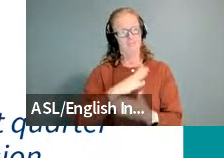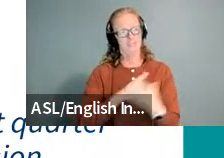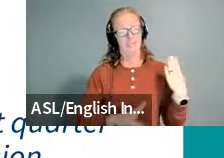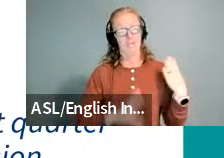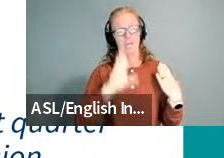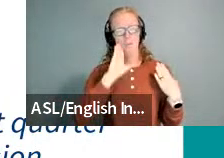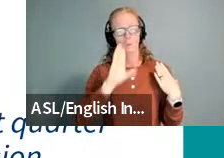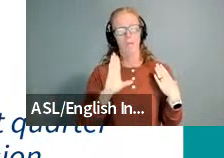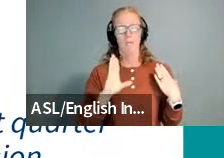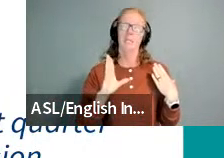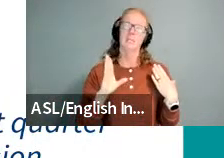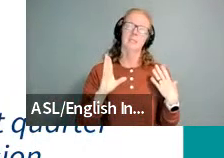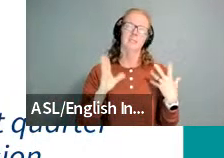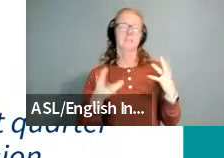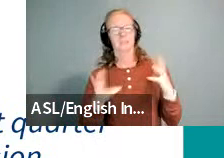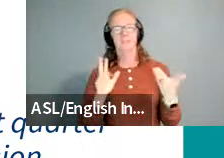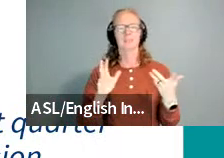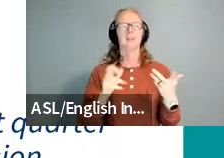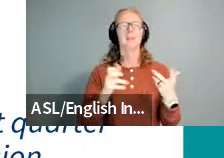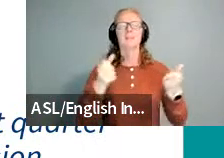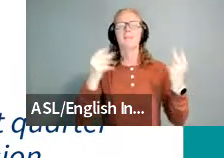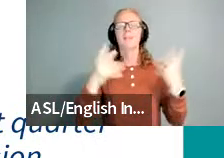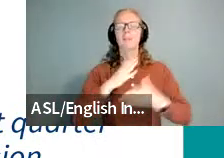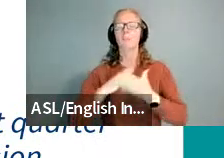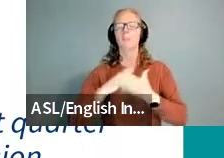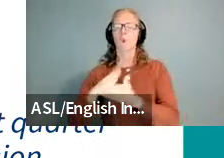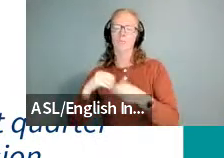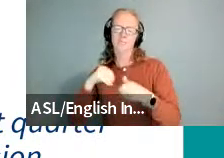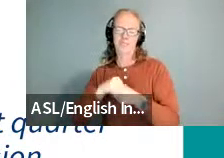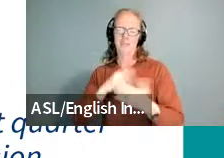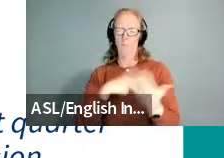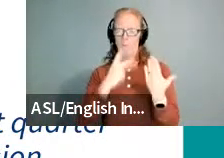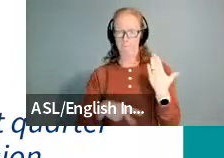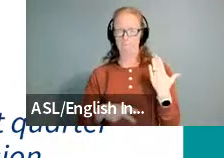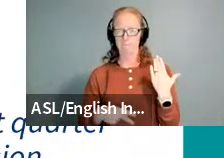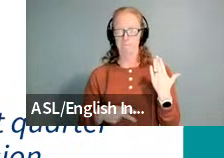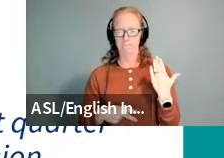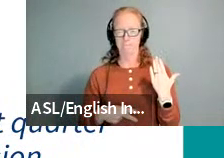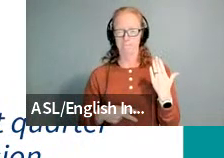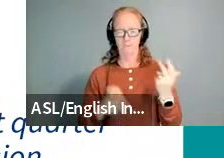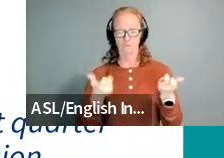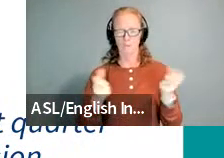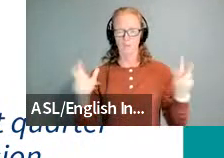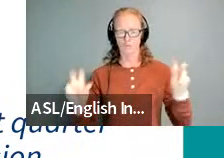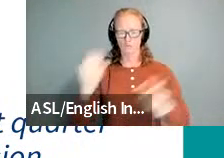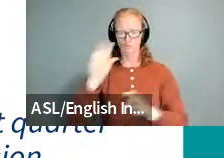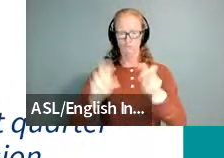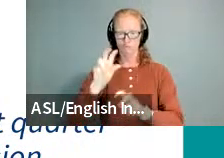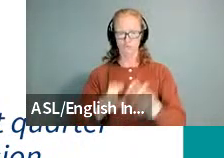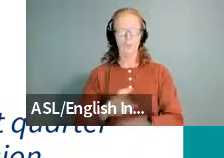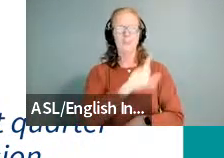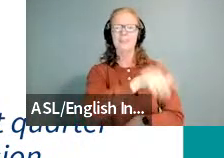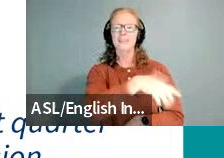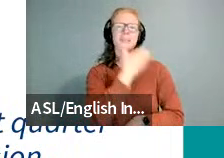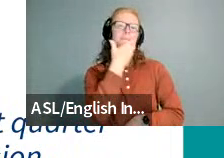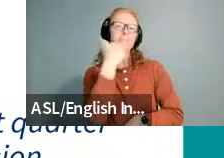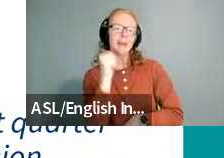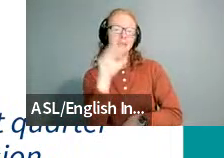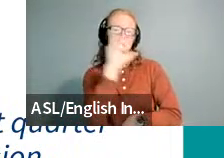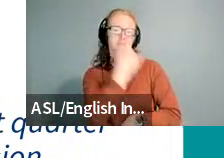a lot of moving pieces with our program. And this is what we think our best estimate for what